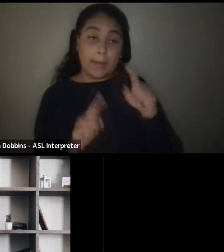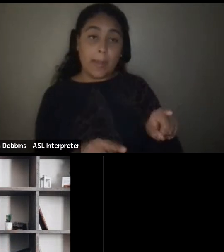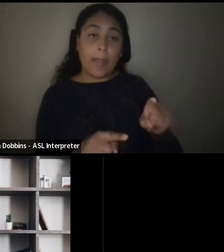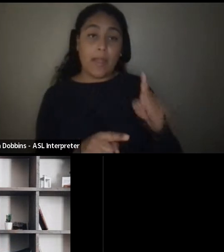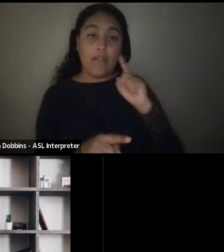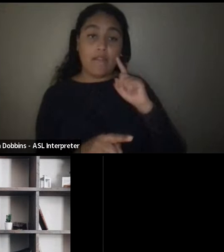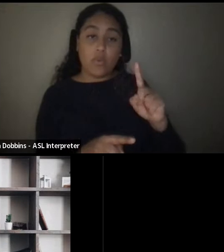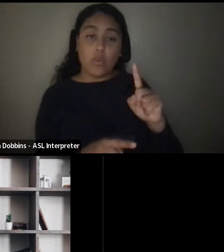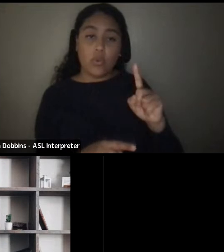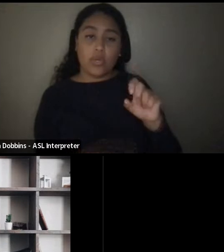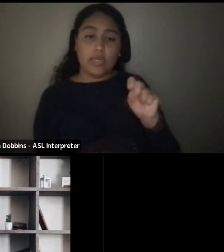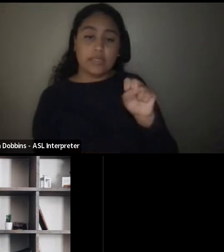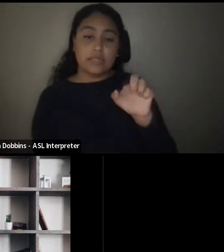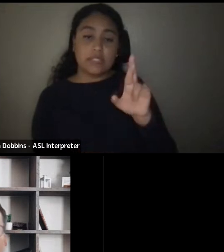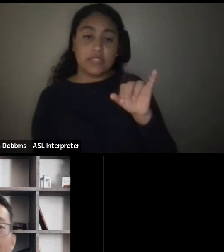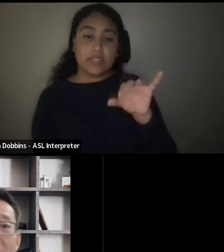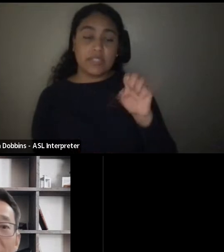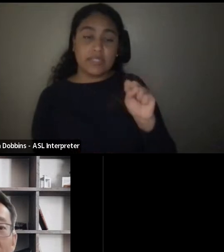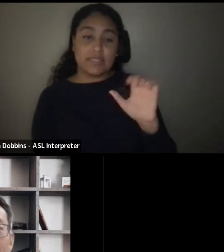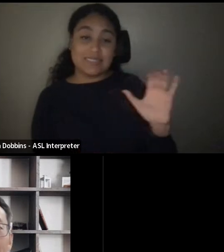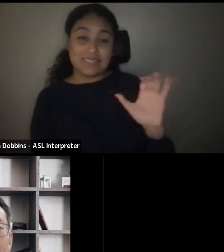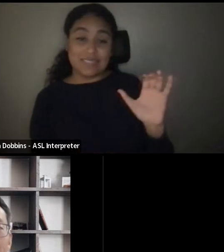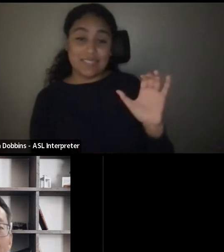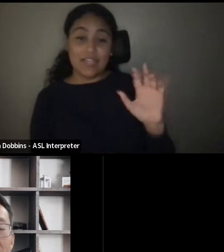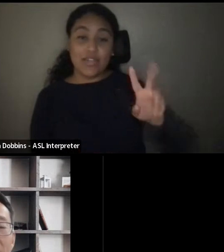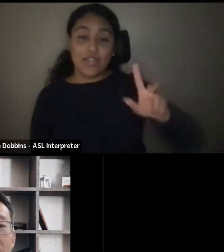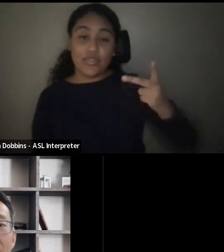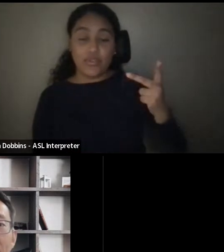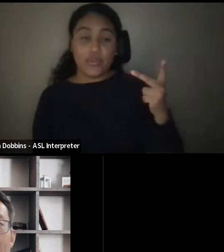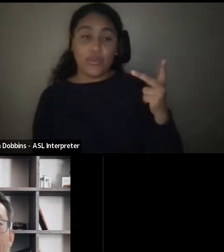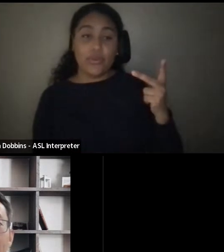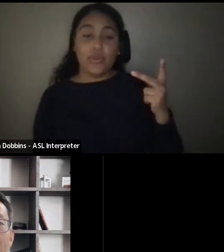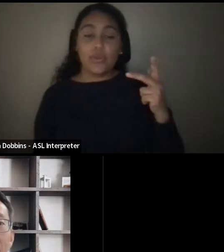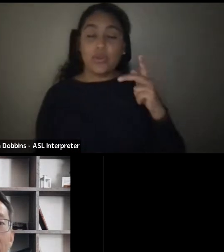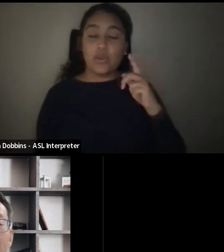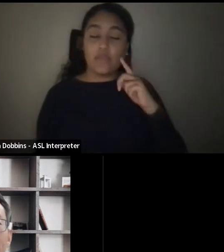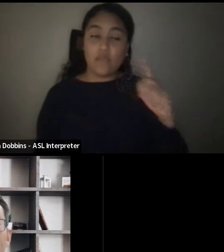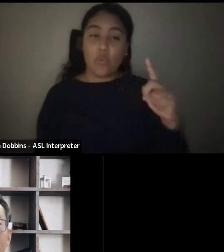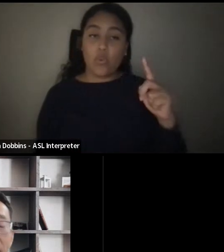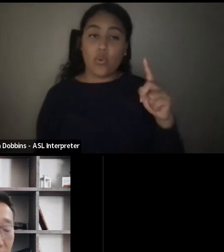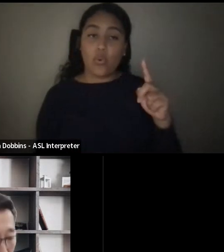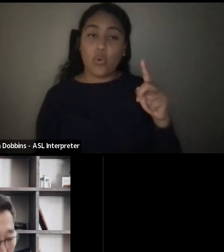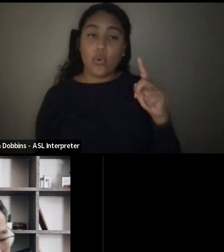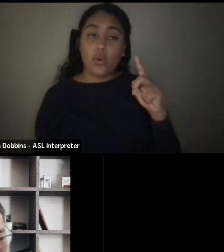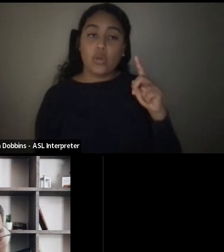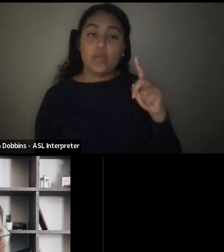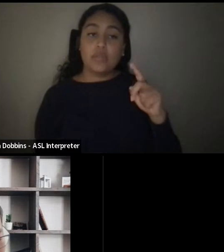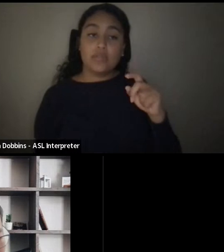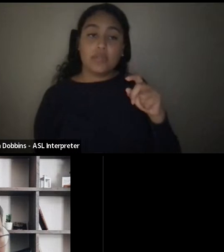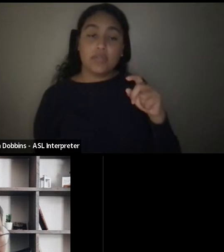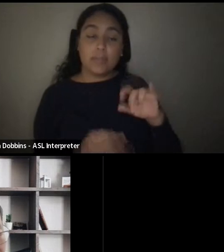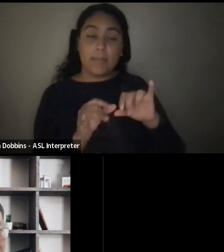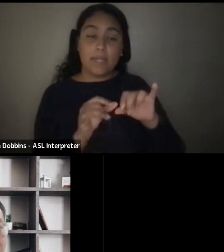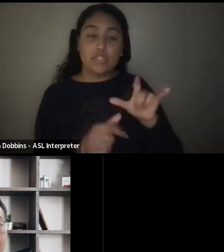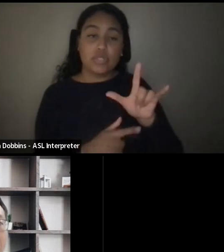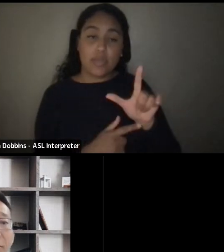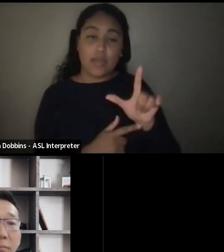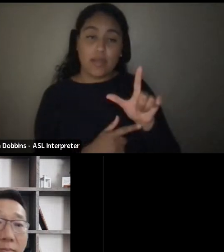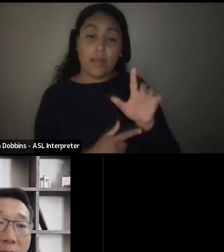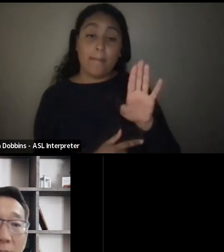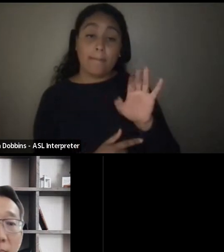Series C issuance. That's the third of four equal issuances of the Measure L bond